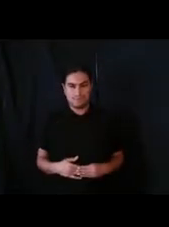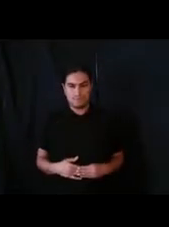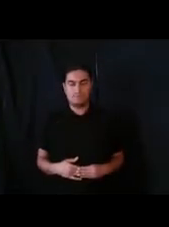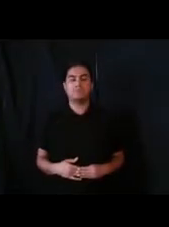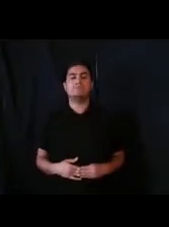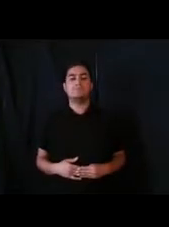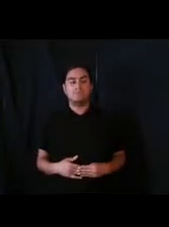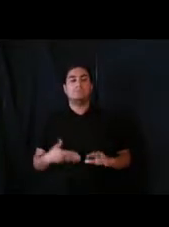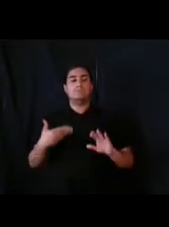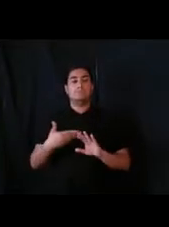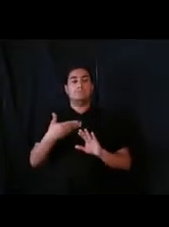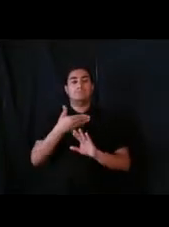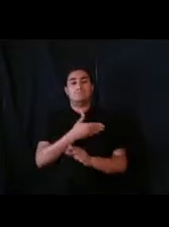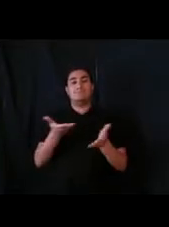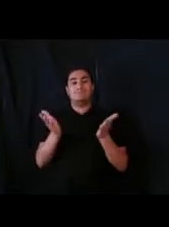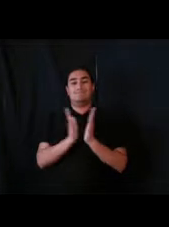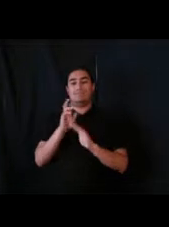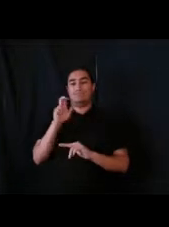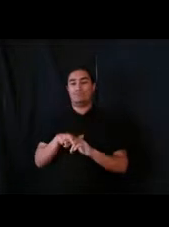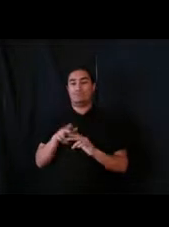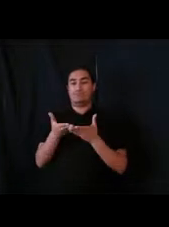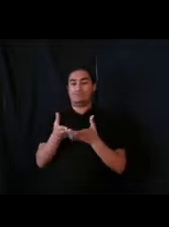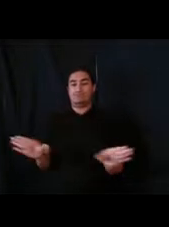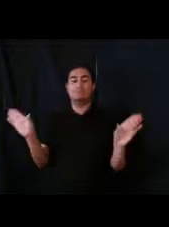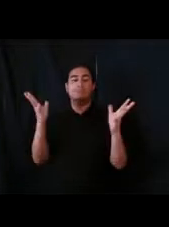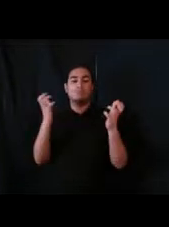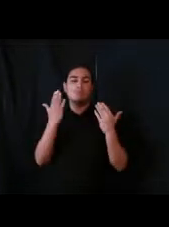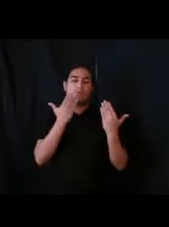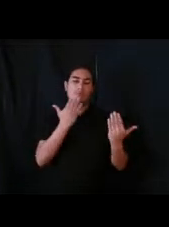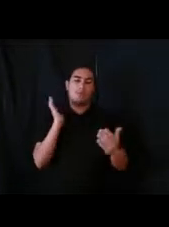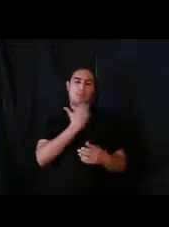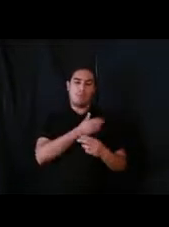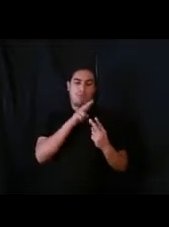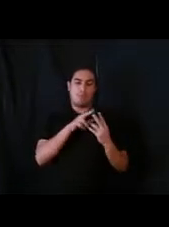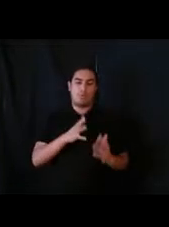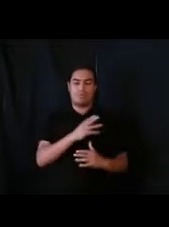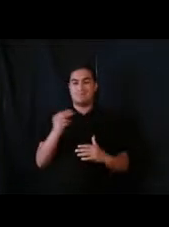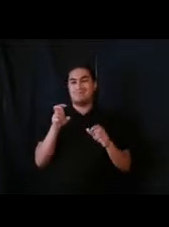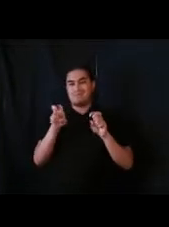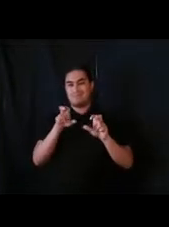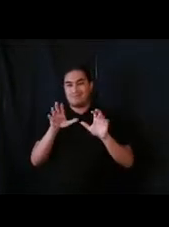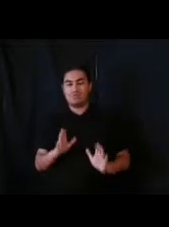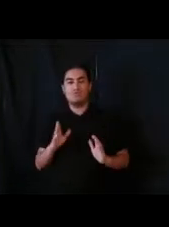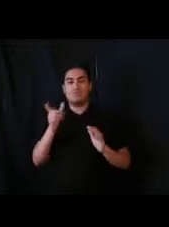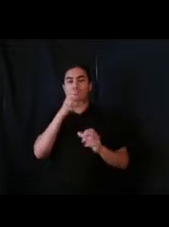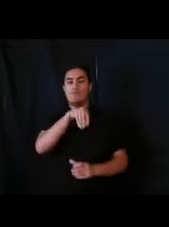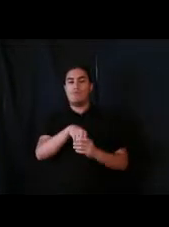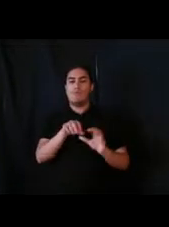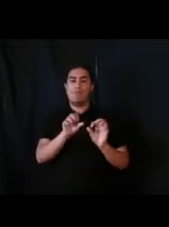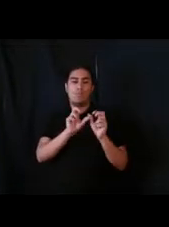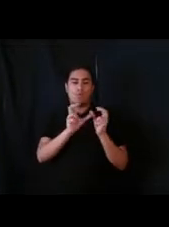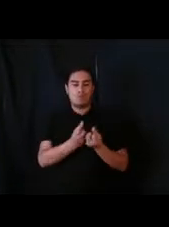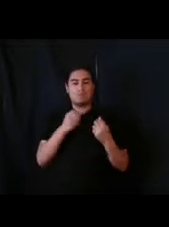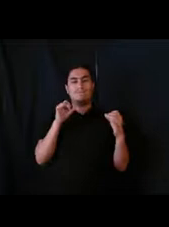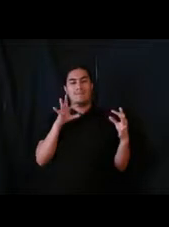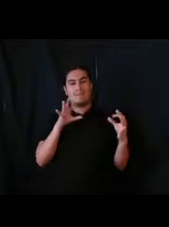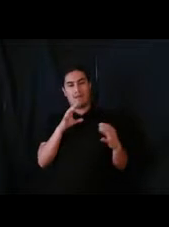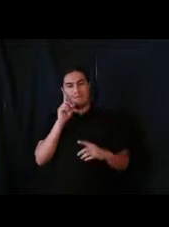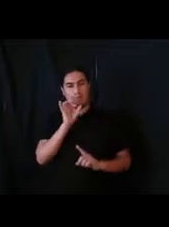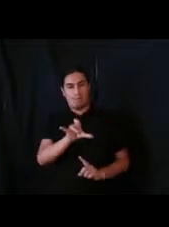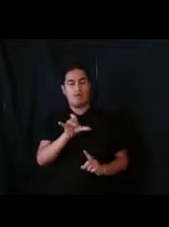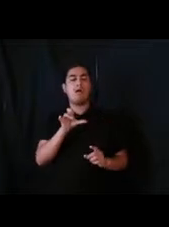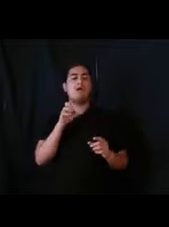i ask the chair to open the hearing i would like to thank our partners and stakeholders who participated in the workshops and provided feedback on the development